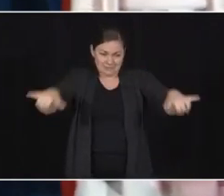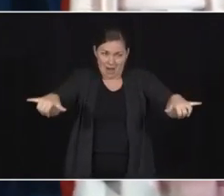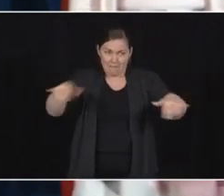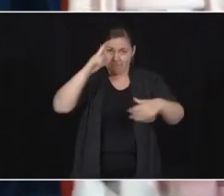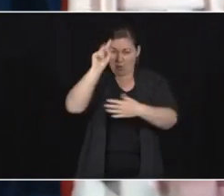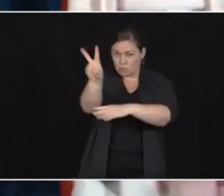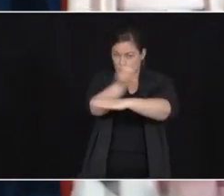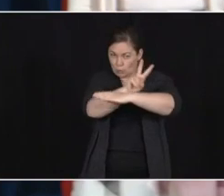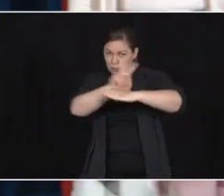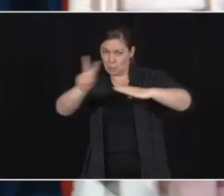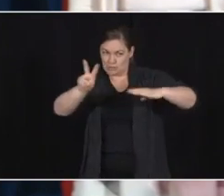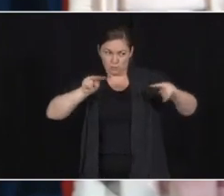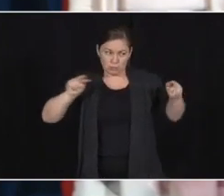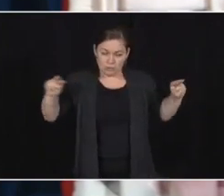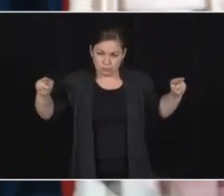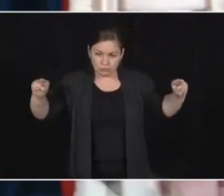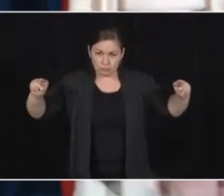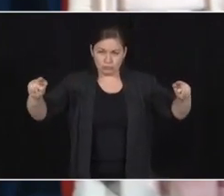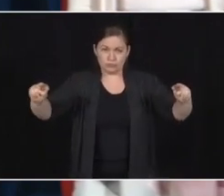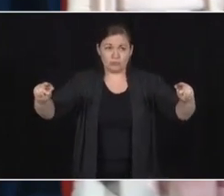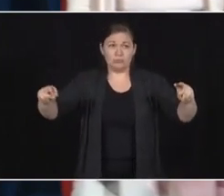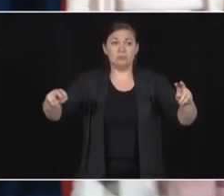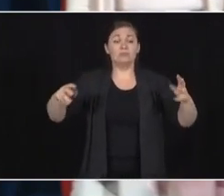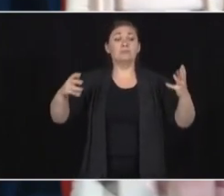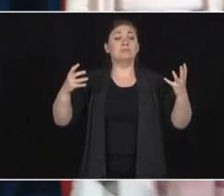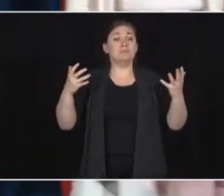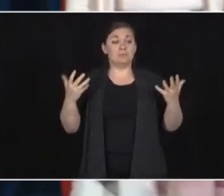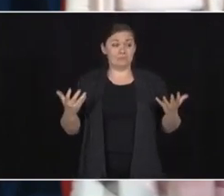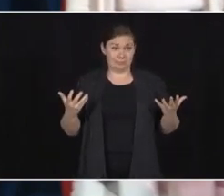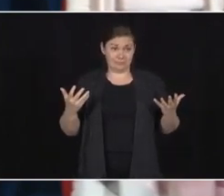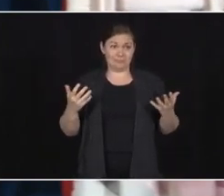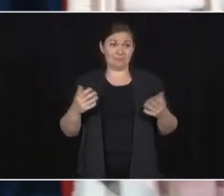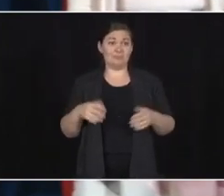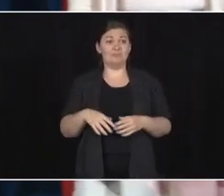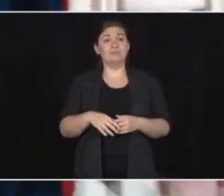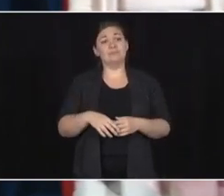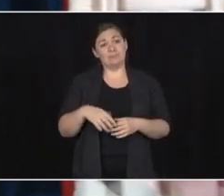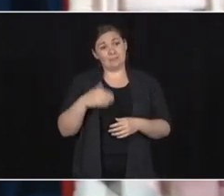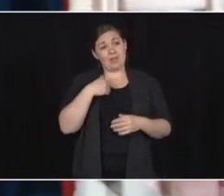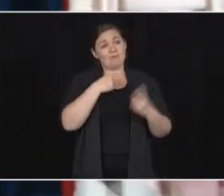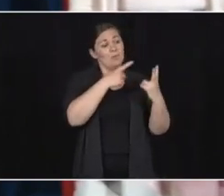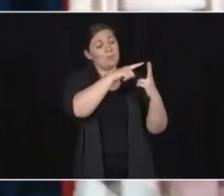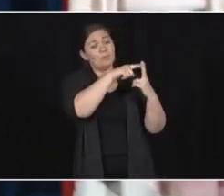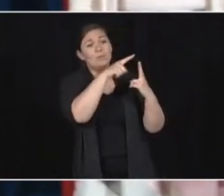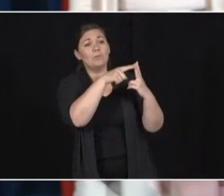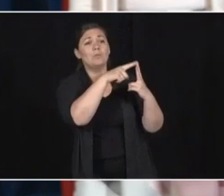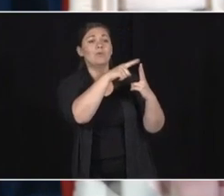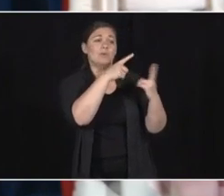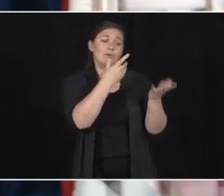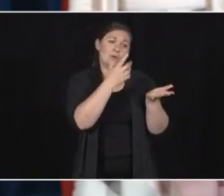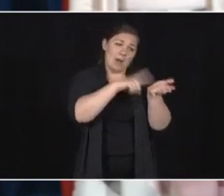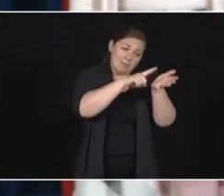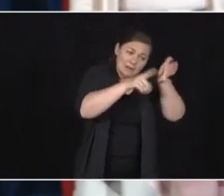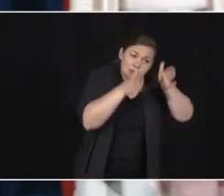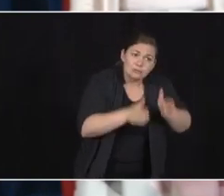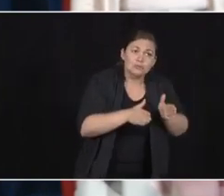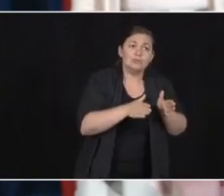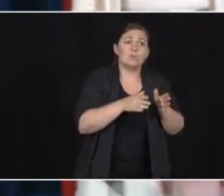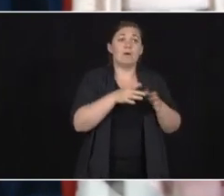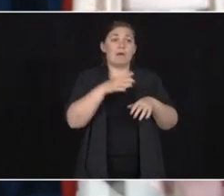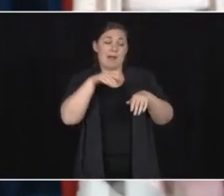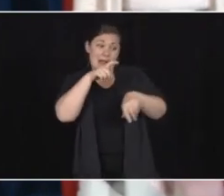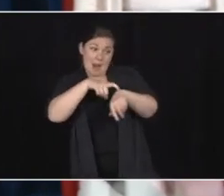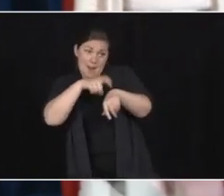of these inspectors will stay at their assigned home over that entire period to watch over our residents